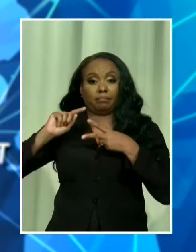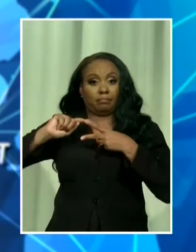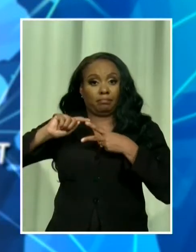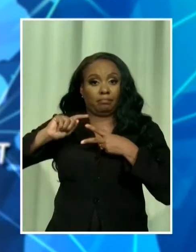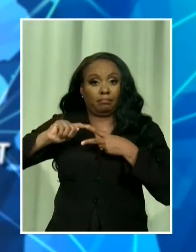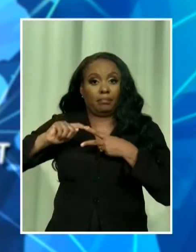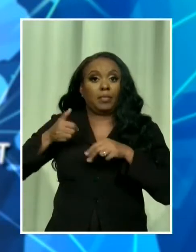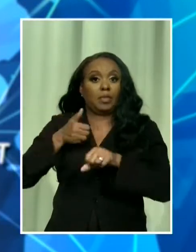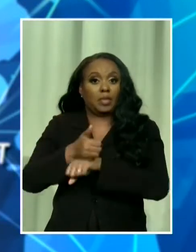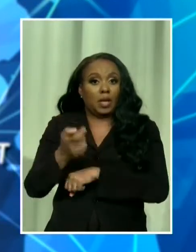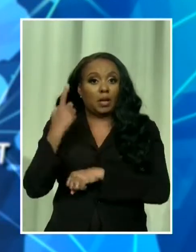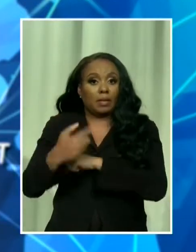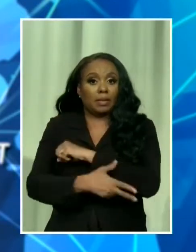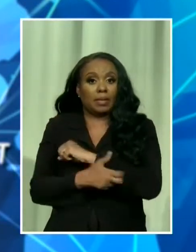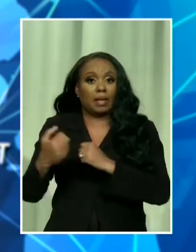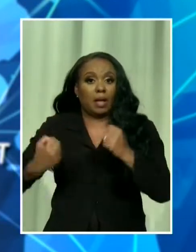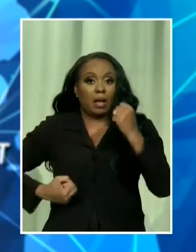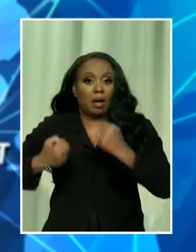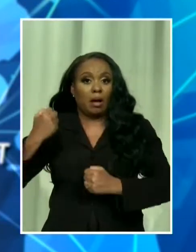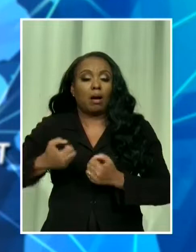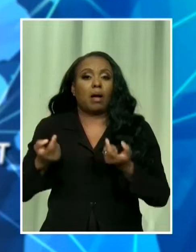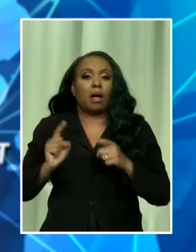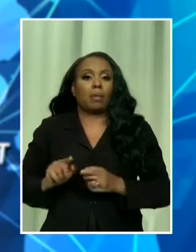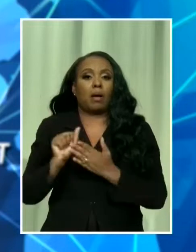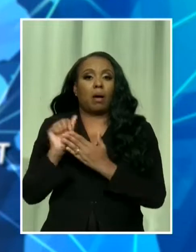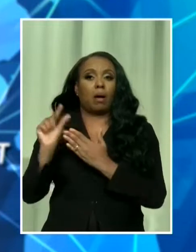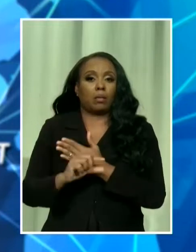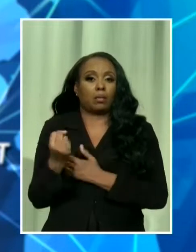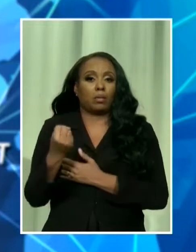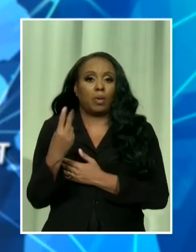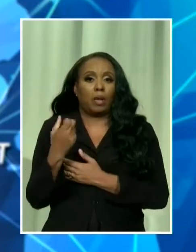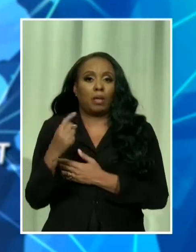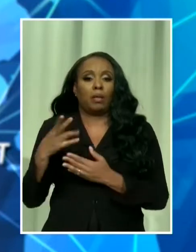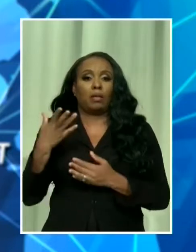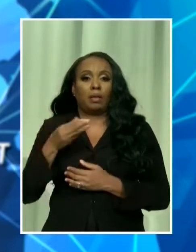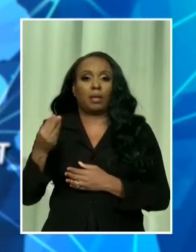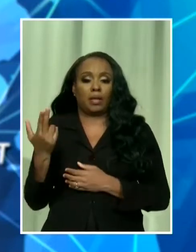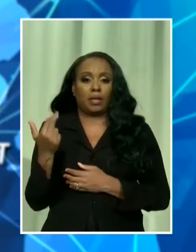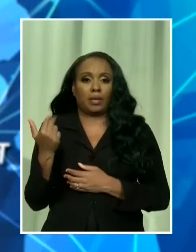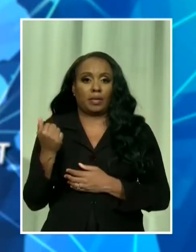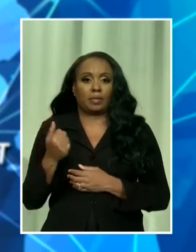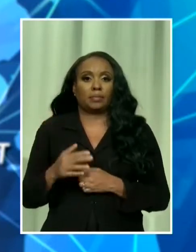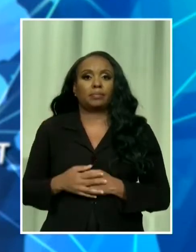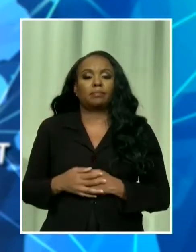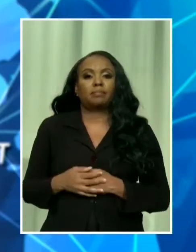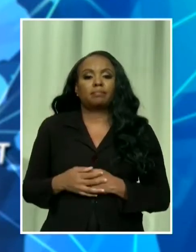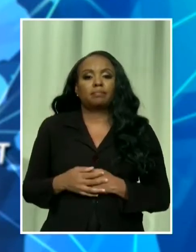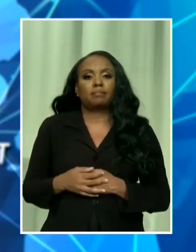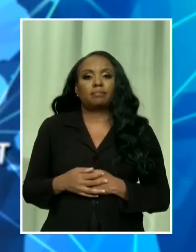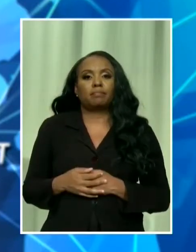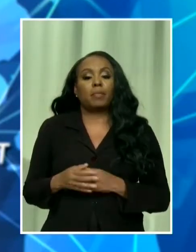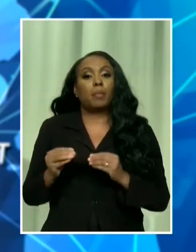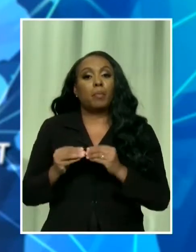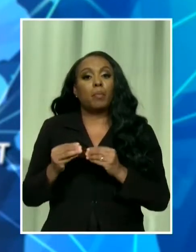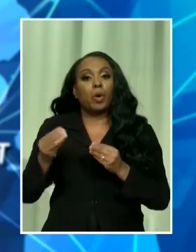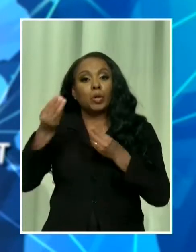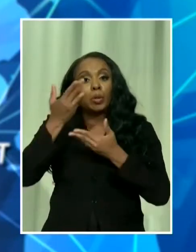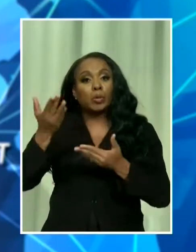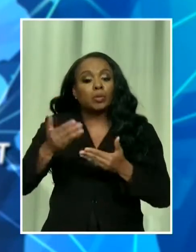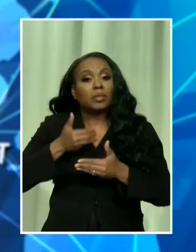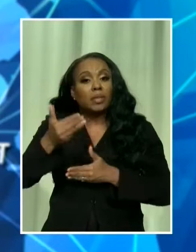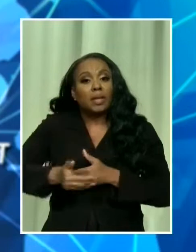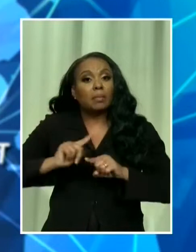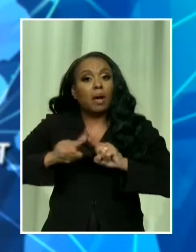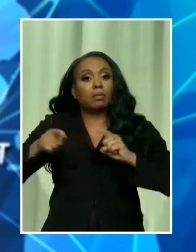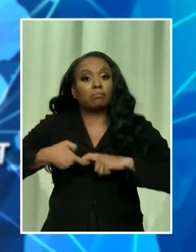from a residence in Salisbury, which occurred between August 12th and 13th this year. And we'll take a break here, but when we